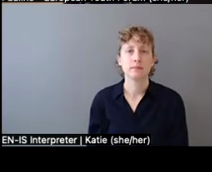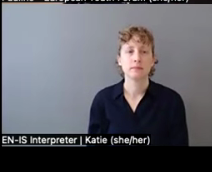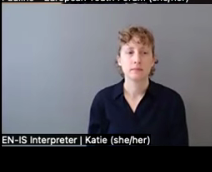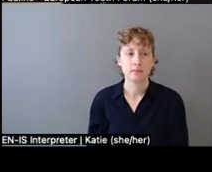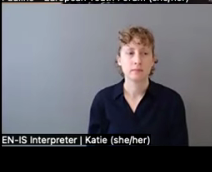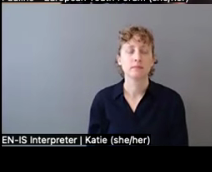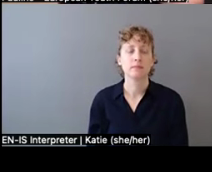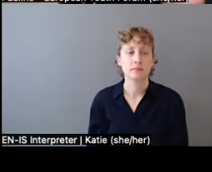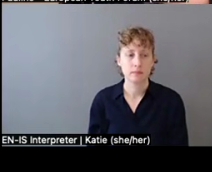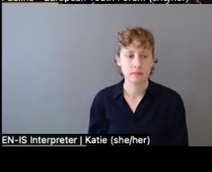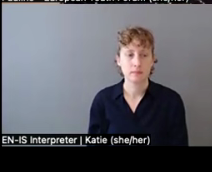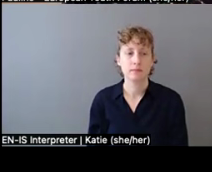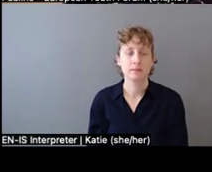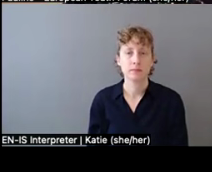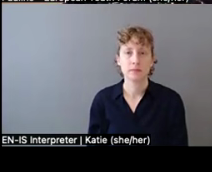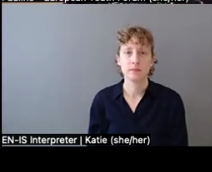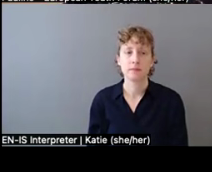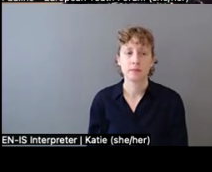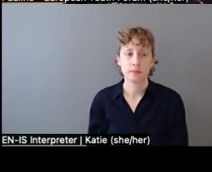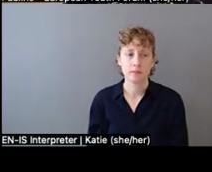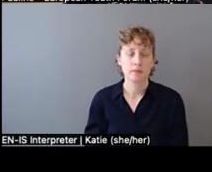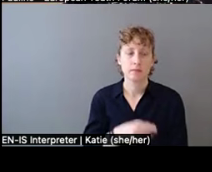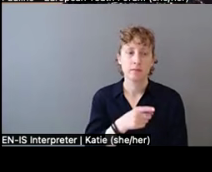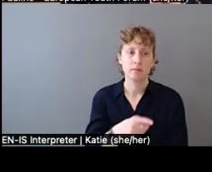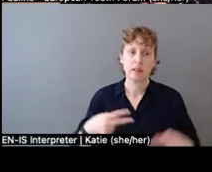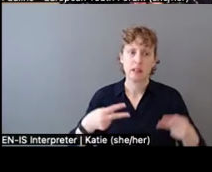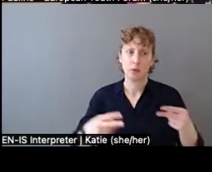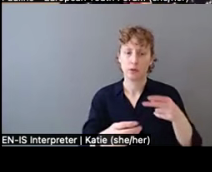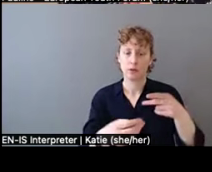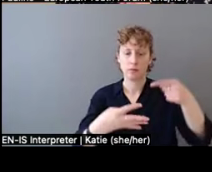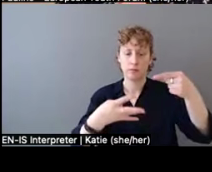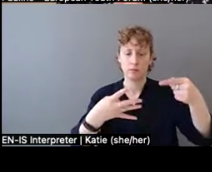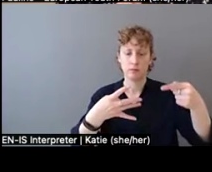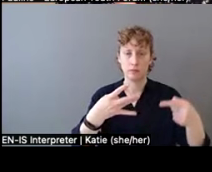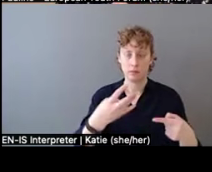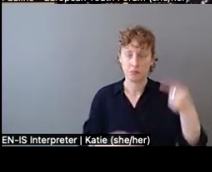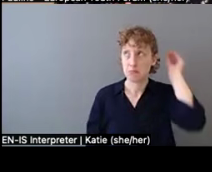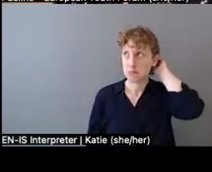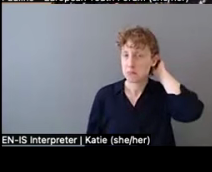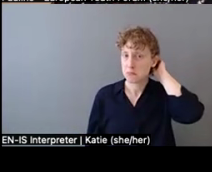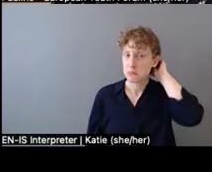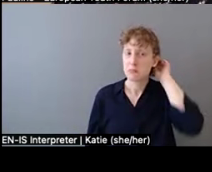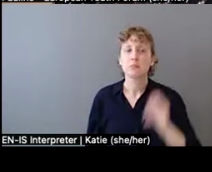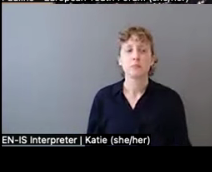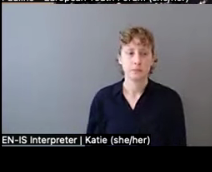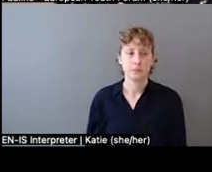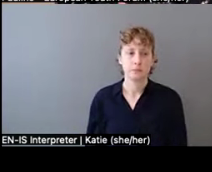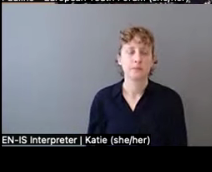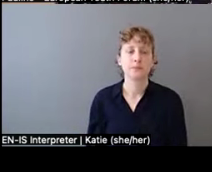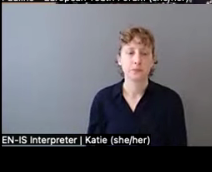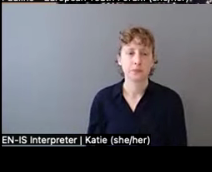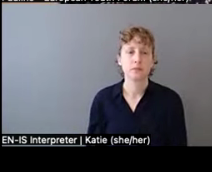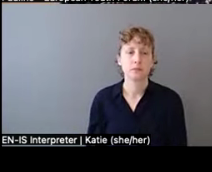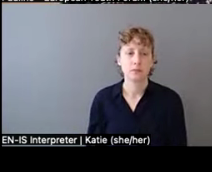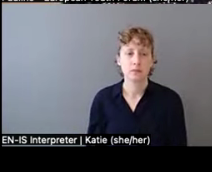So again here, some important points to keep in mind, as mentioned. So remember to